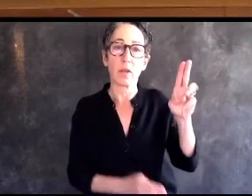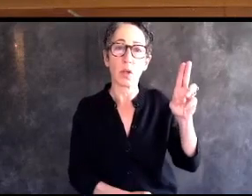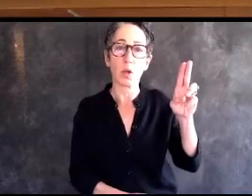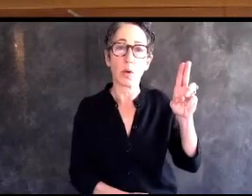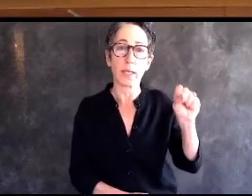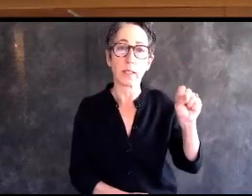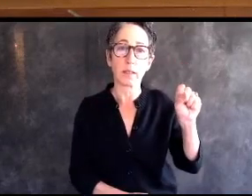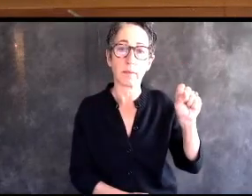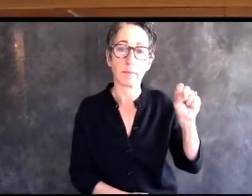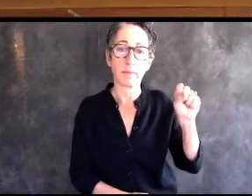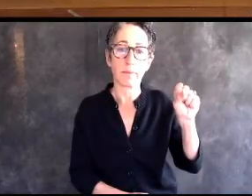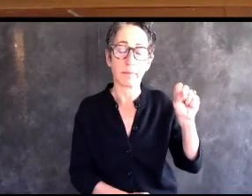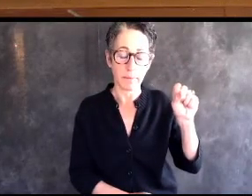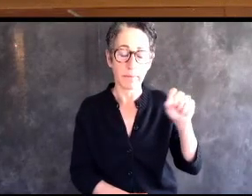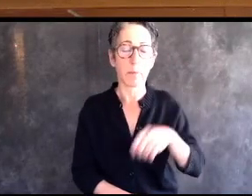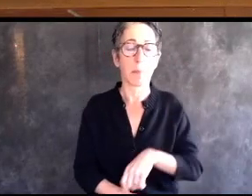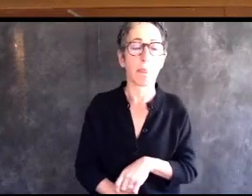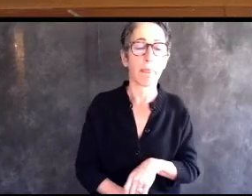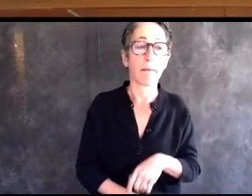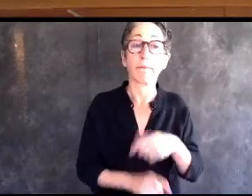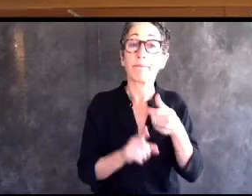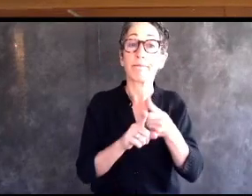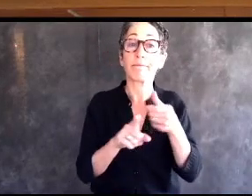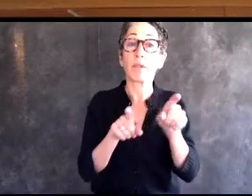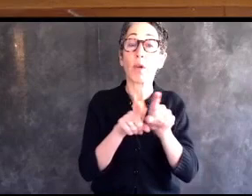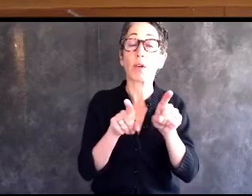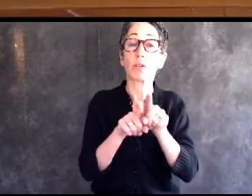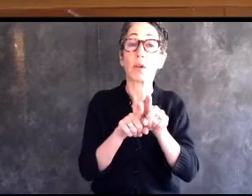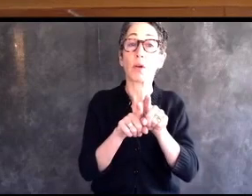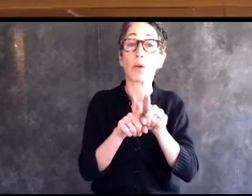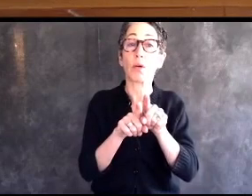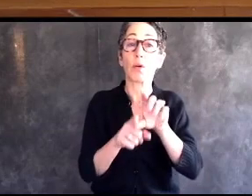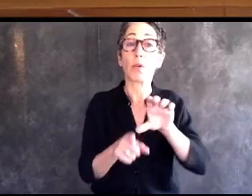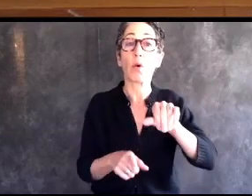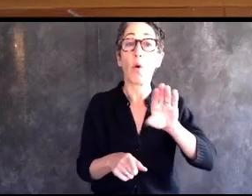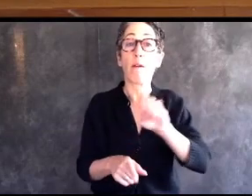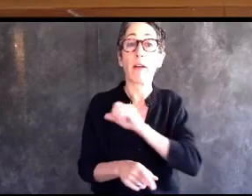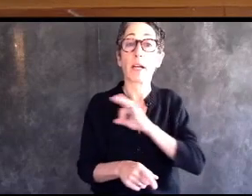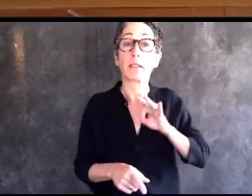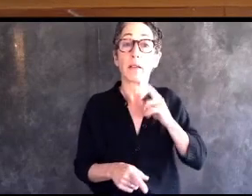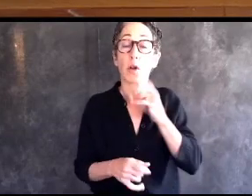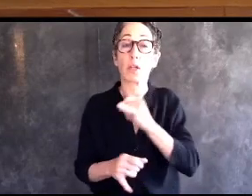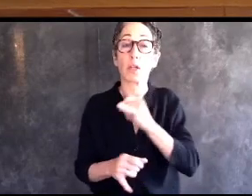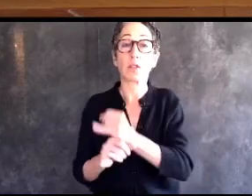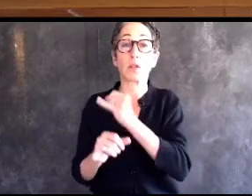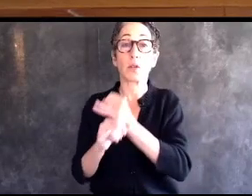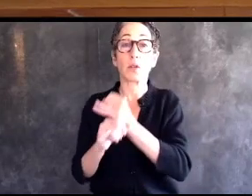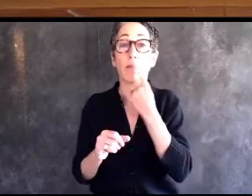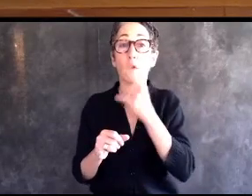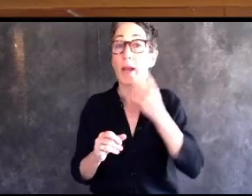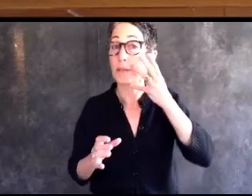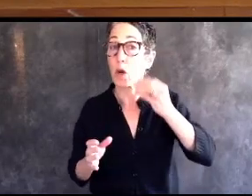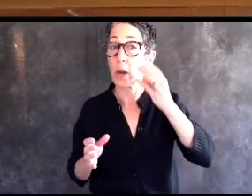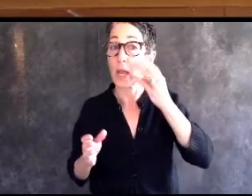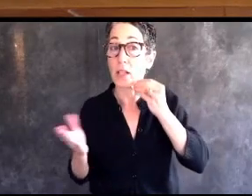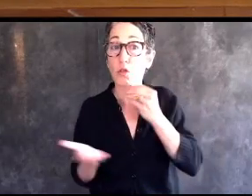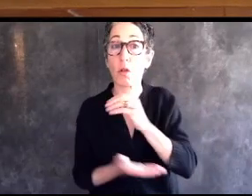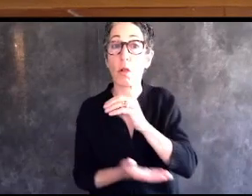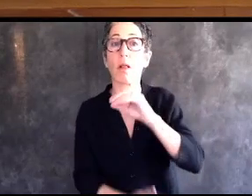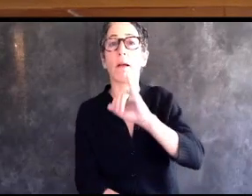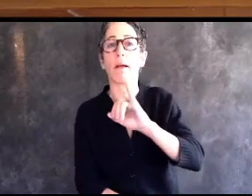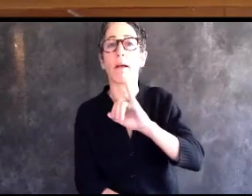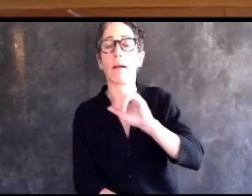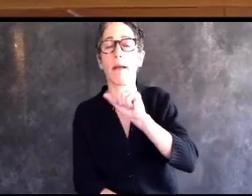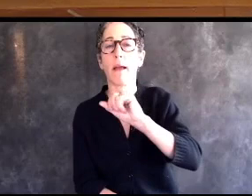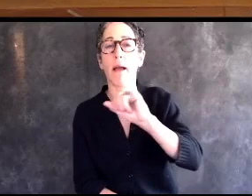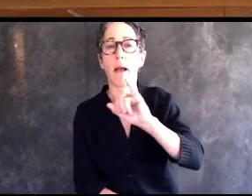Innovate US. She's also a core faculty member at the Institute for Experiential AI. As if that's not